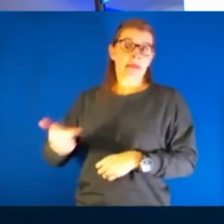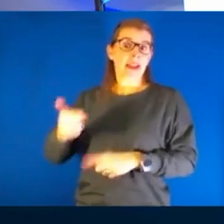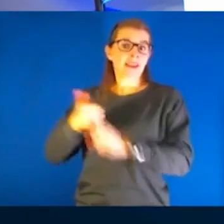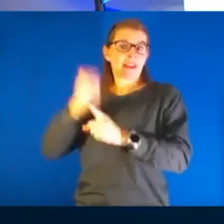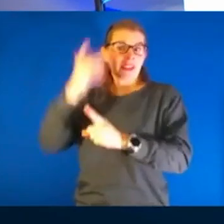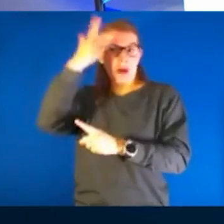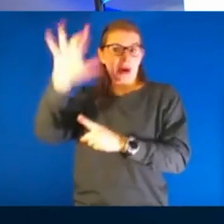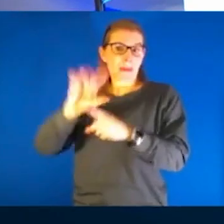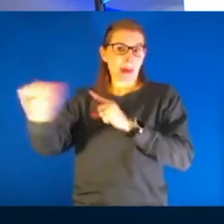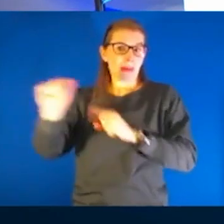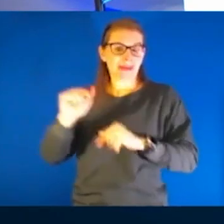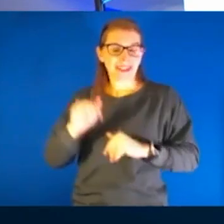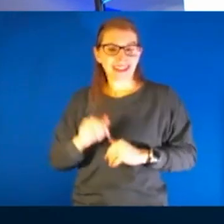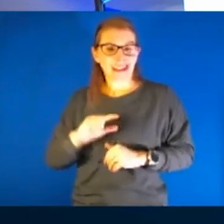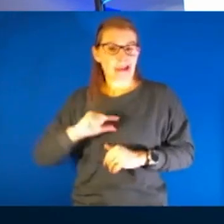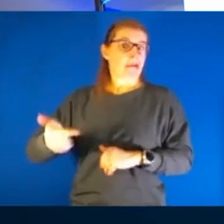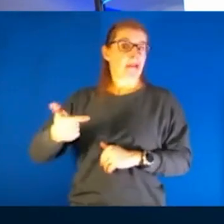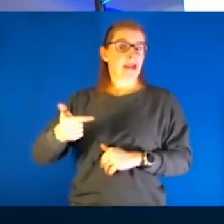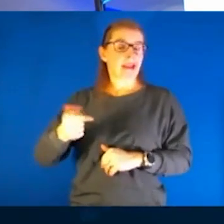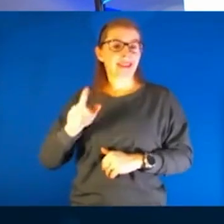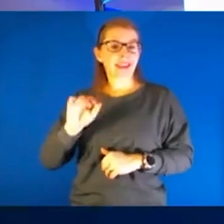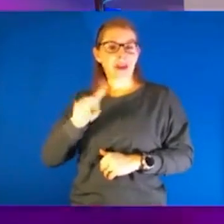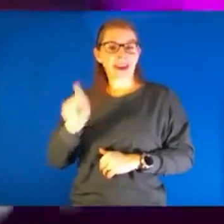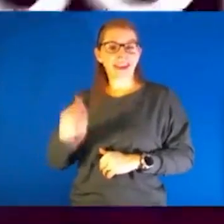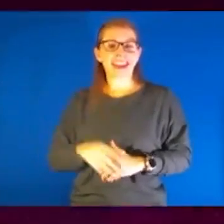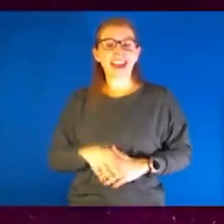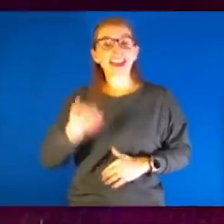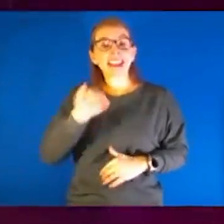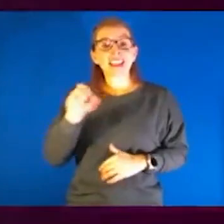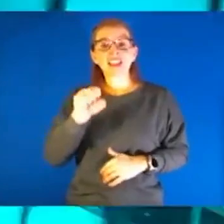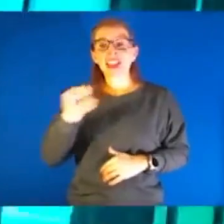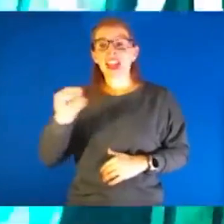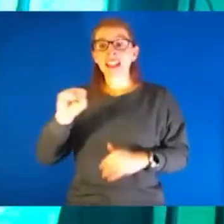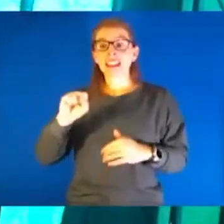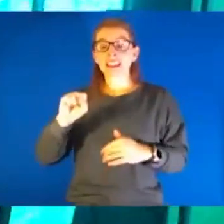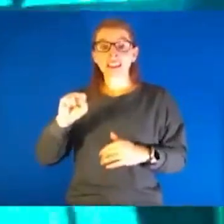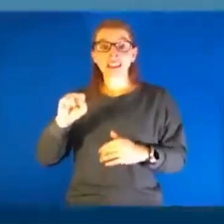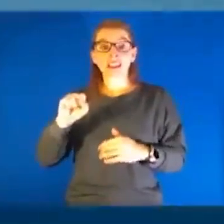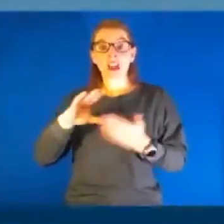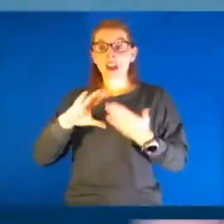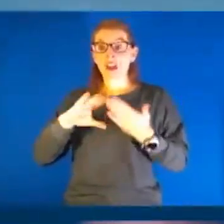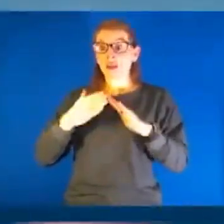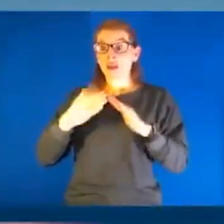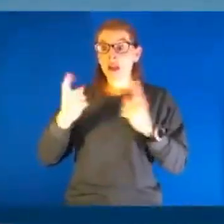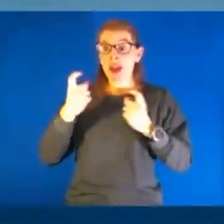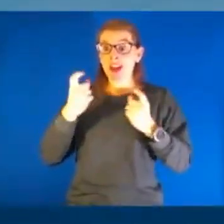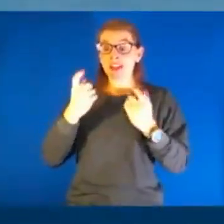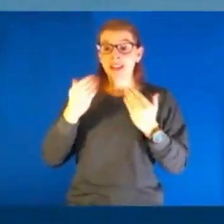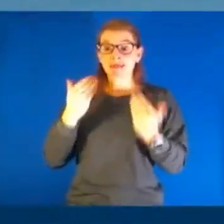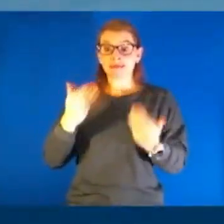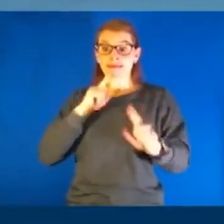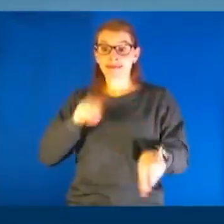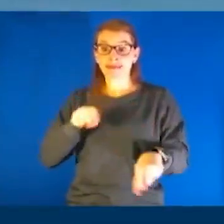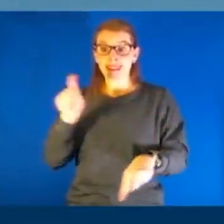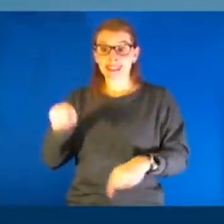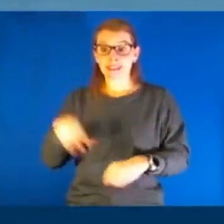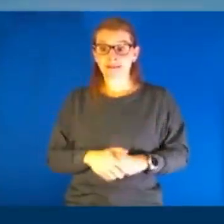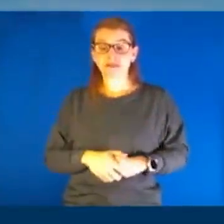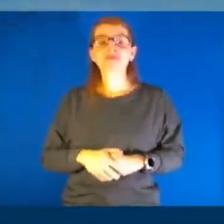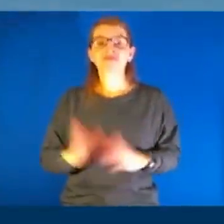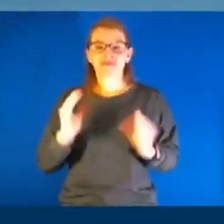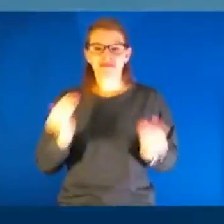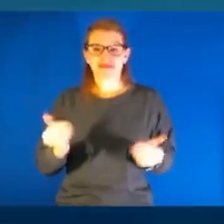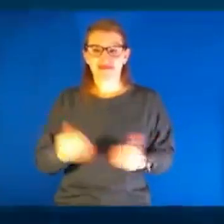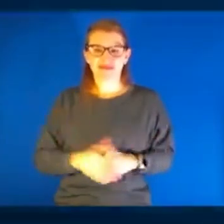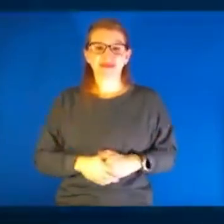right, so Jess, I bet there are some questions coming from the community. We probably need to take those on. Yes, let's get to them. We've got a lot of